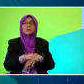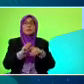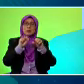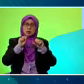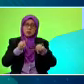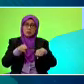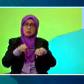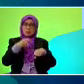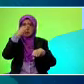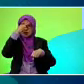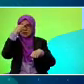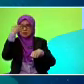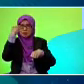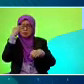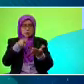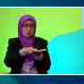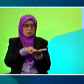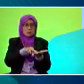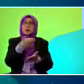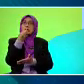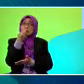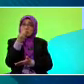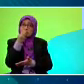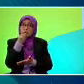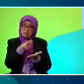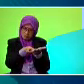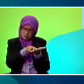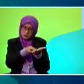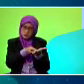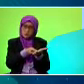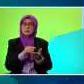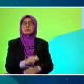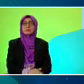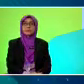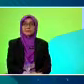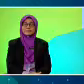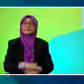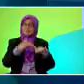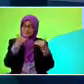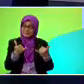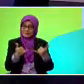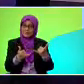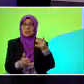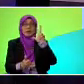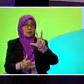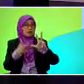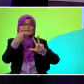poisoning. Wow, interesting okay. facts. Yes, bacteria. All right, now the third type